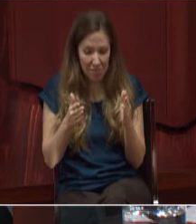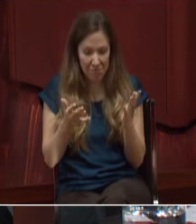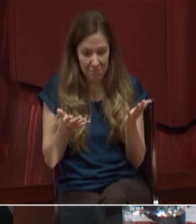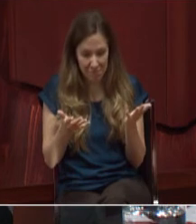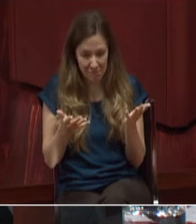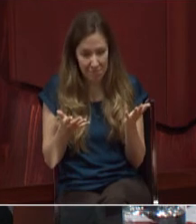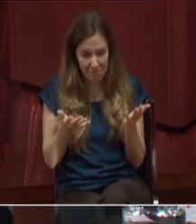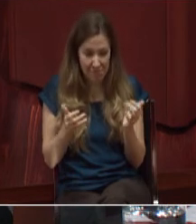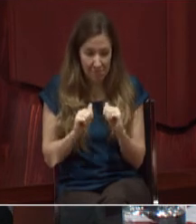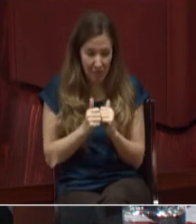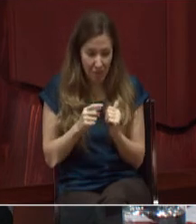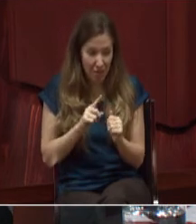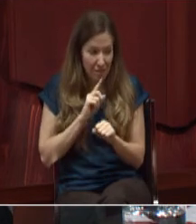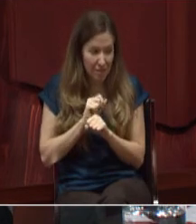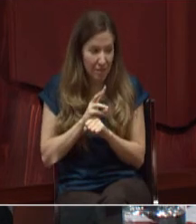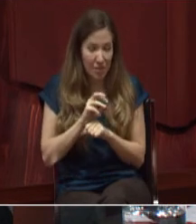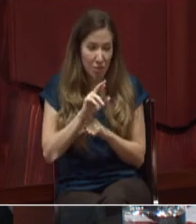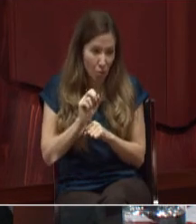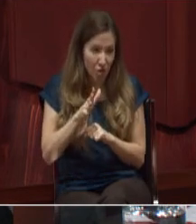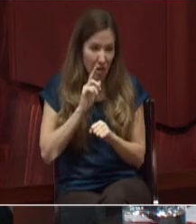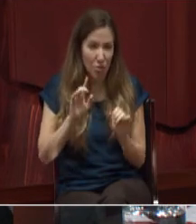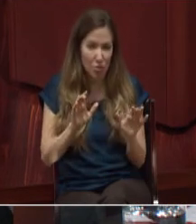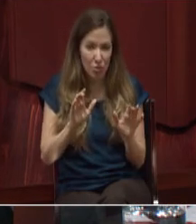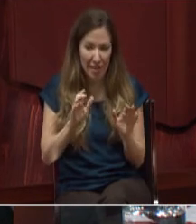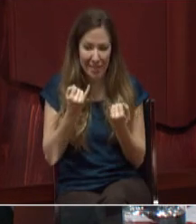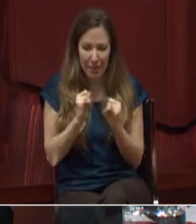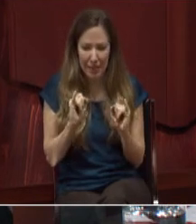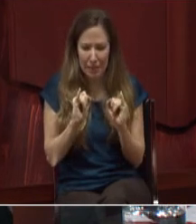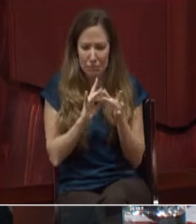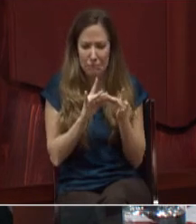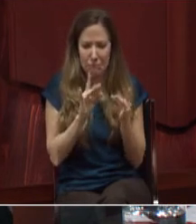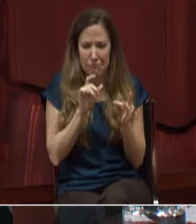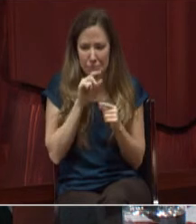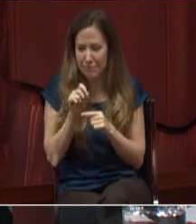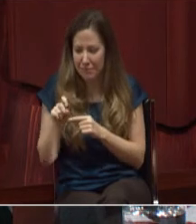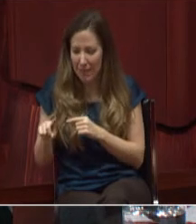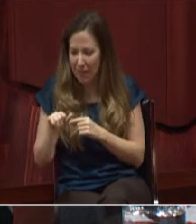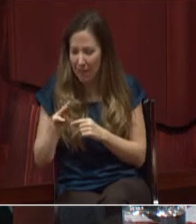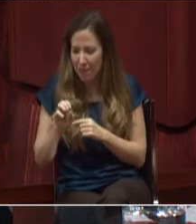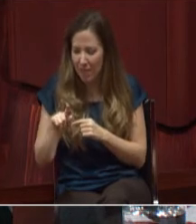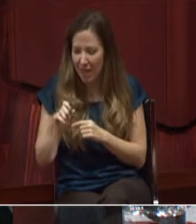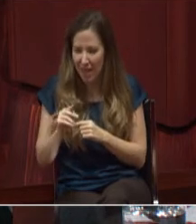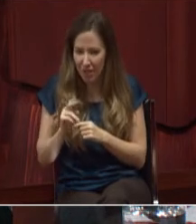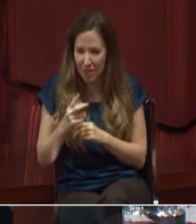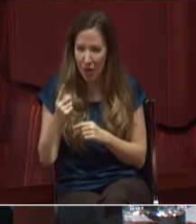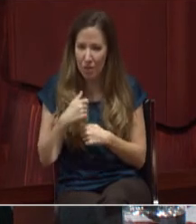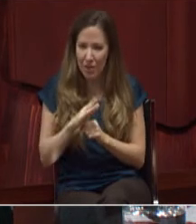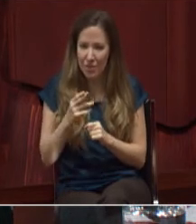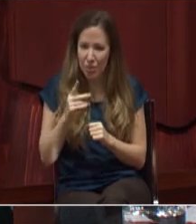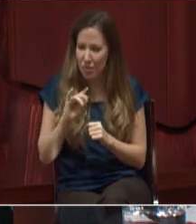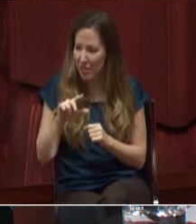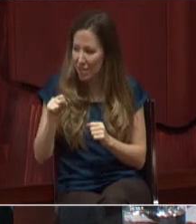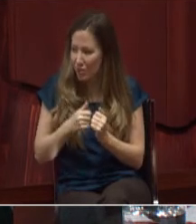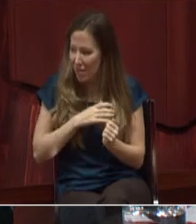part, they were, they go off and do independent steaming. I mean, Mel Laird was always cutting his own deals with Congress